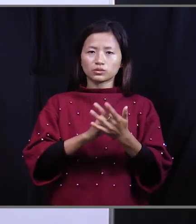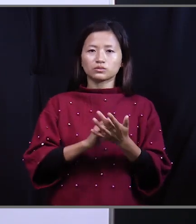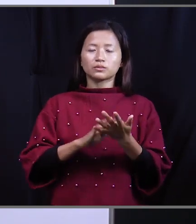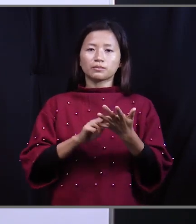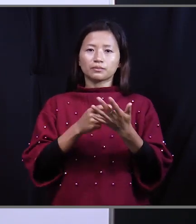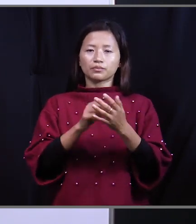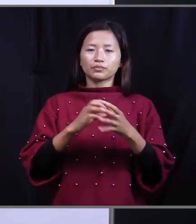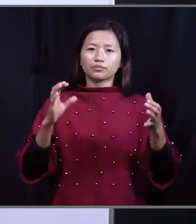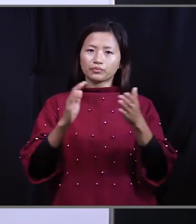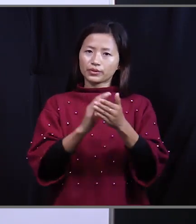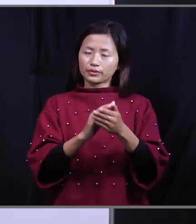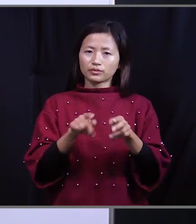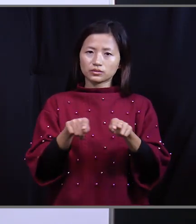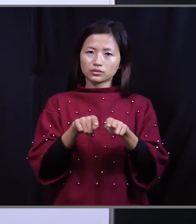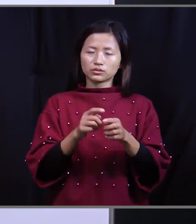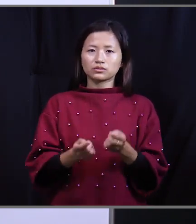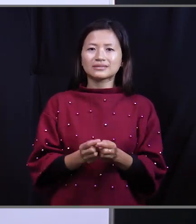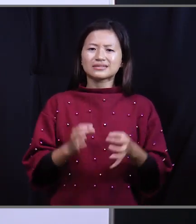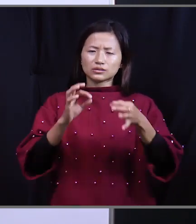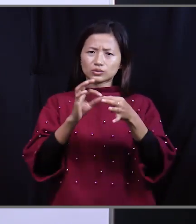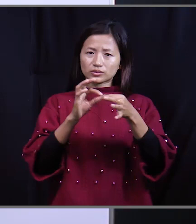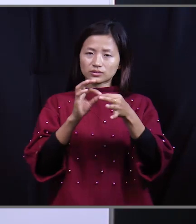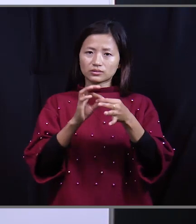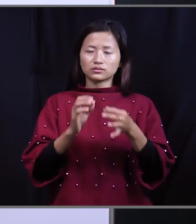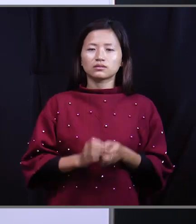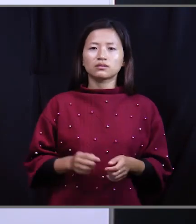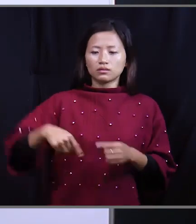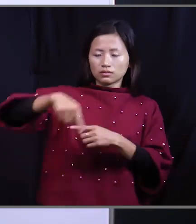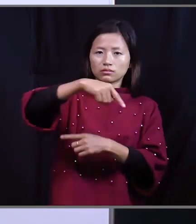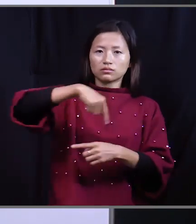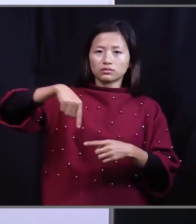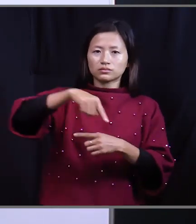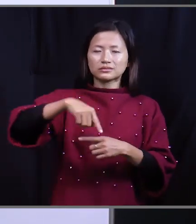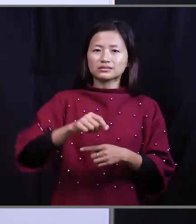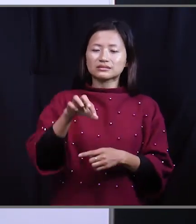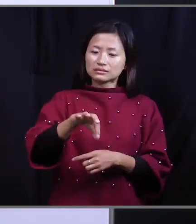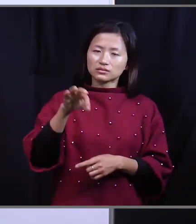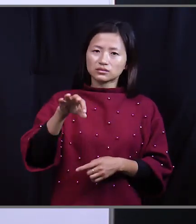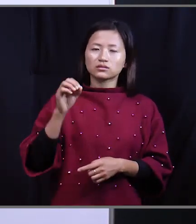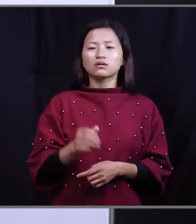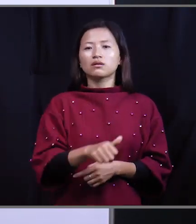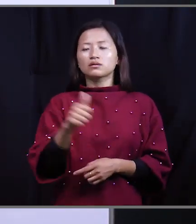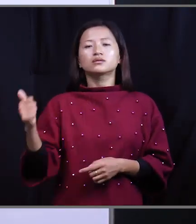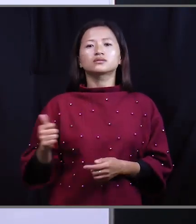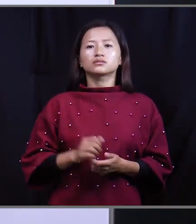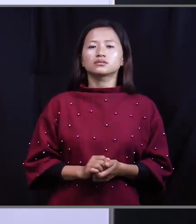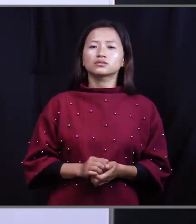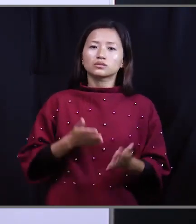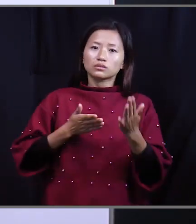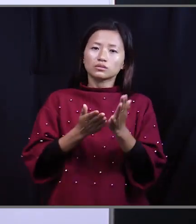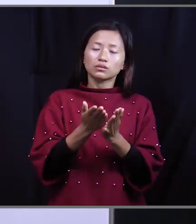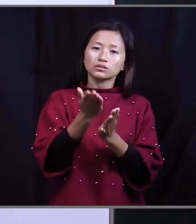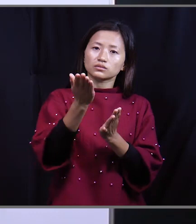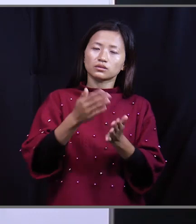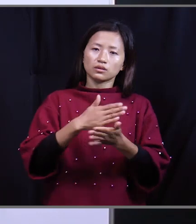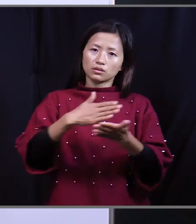pair, become twisted around each other, as a result of which crossing over takes place. That means